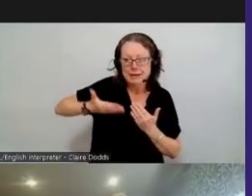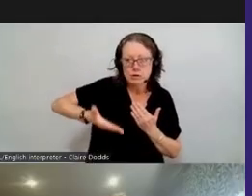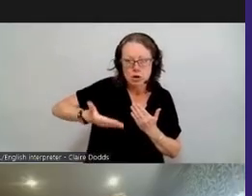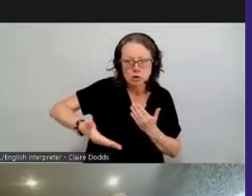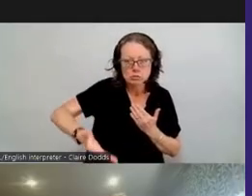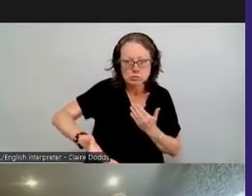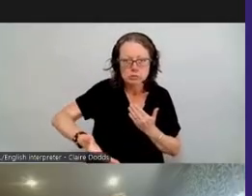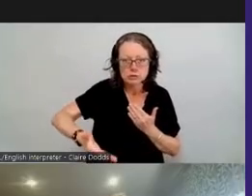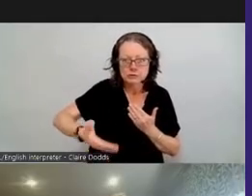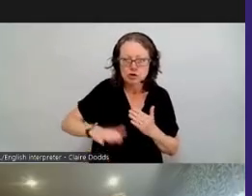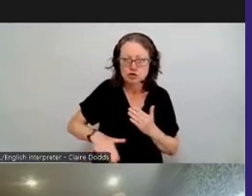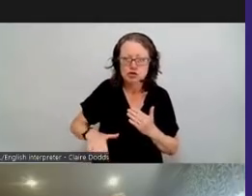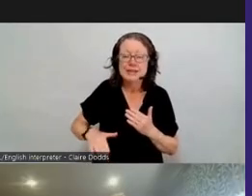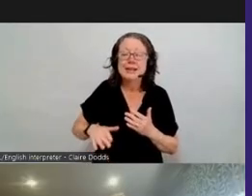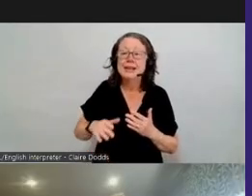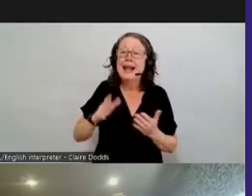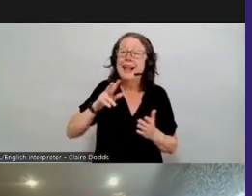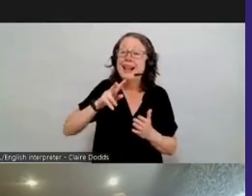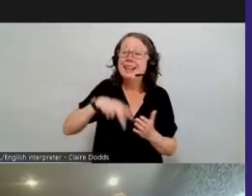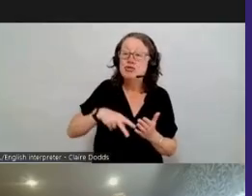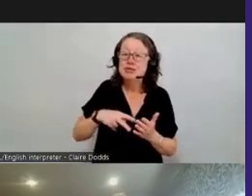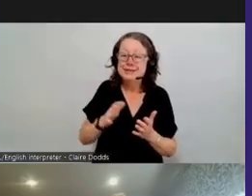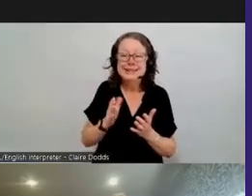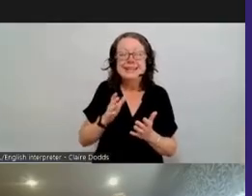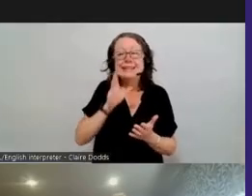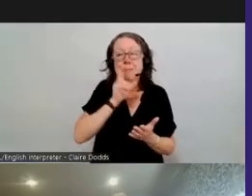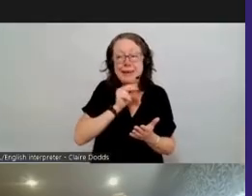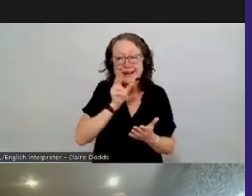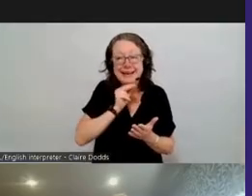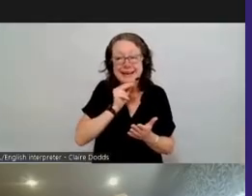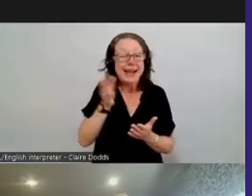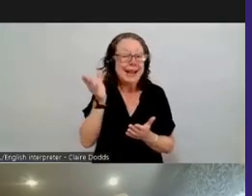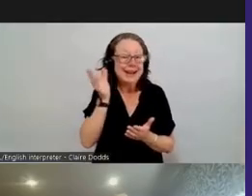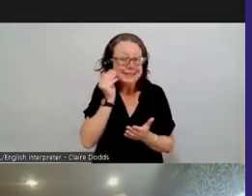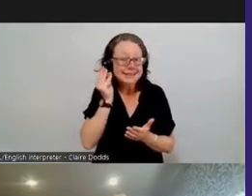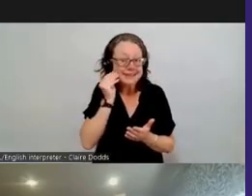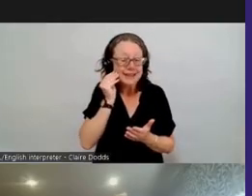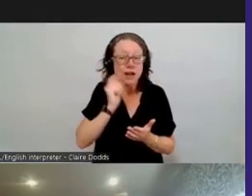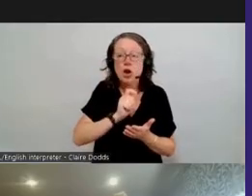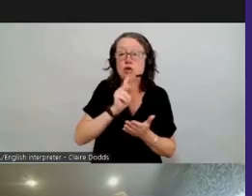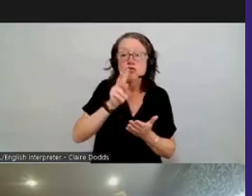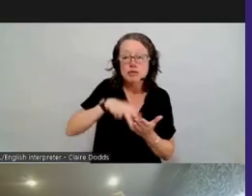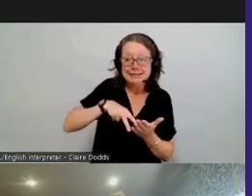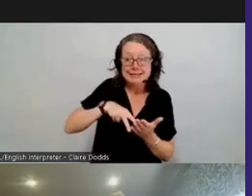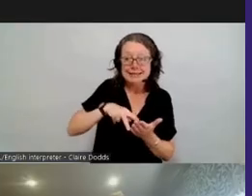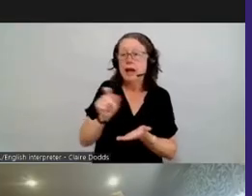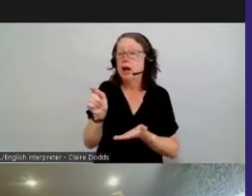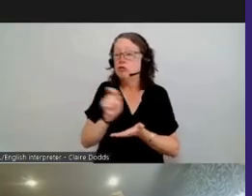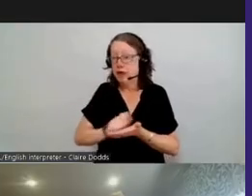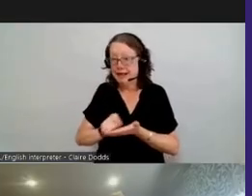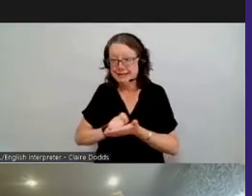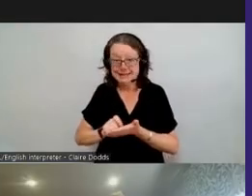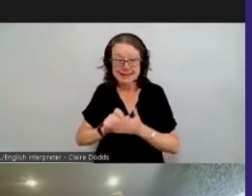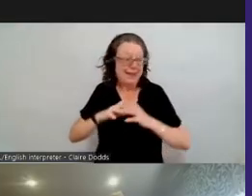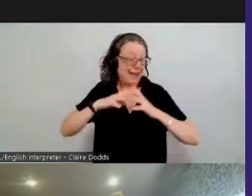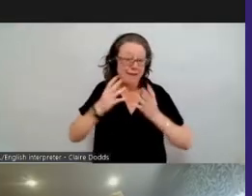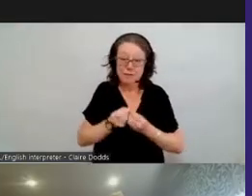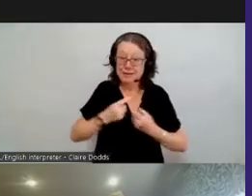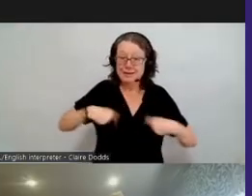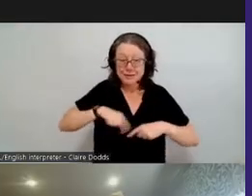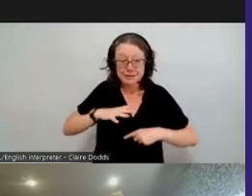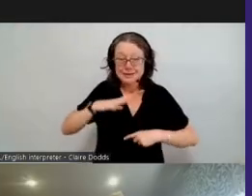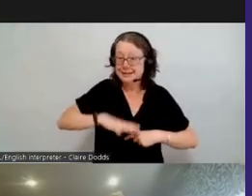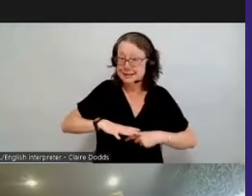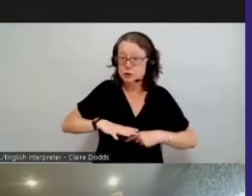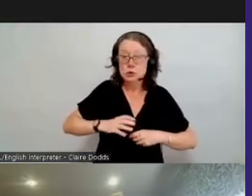listening, reading, writing, everything we need to communicate who we are, what we value, and to engage in society.